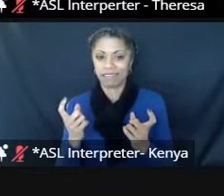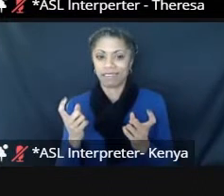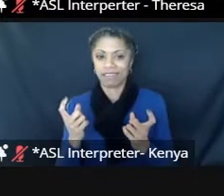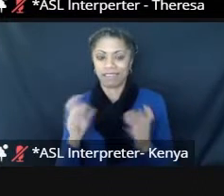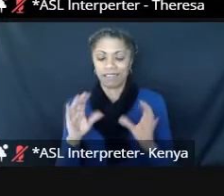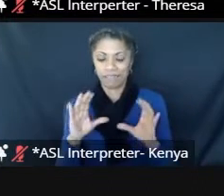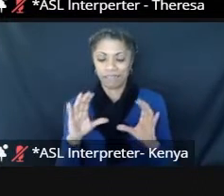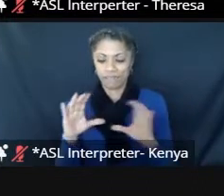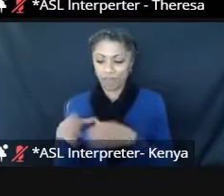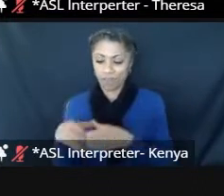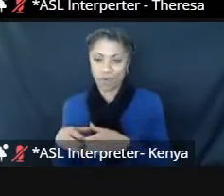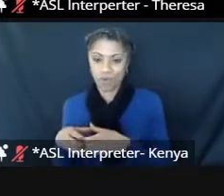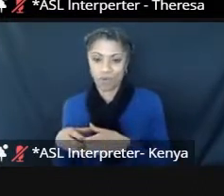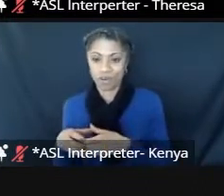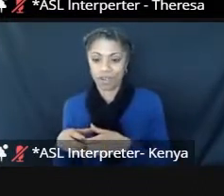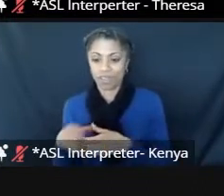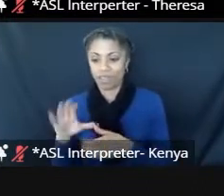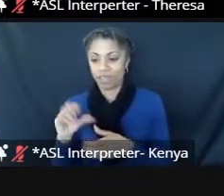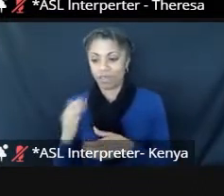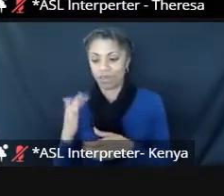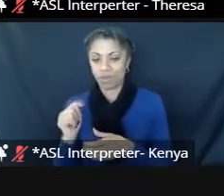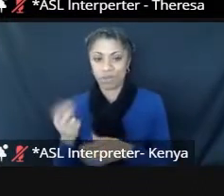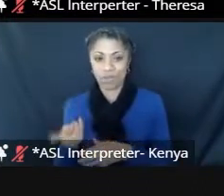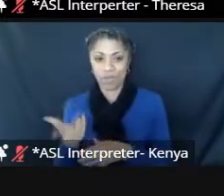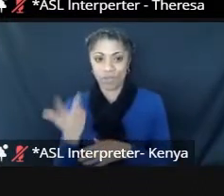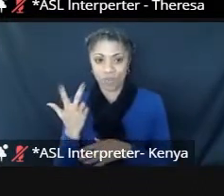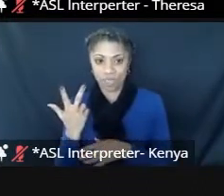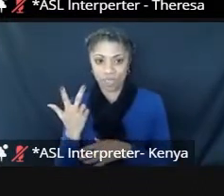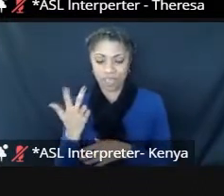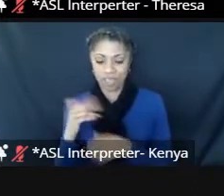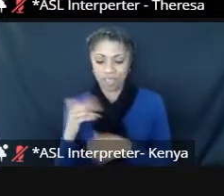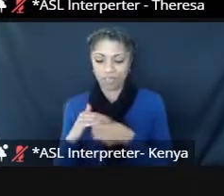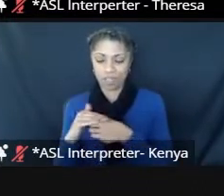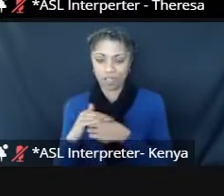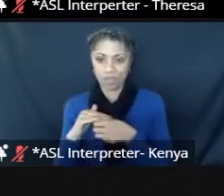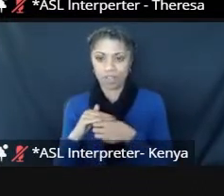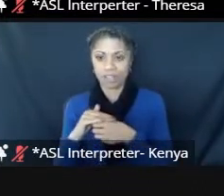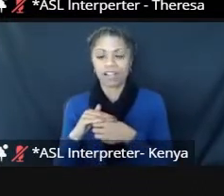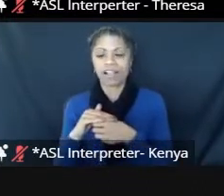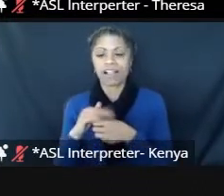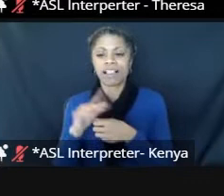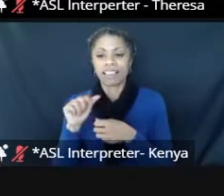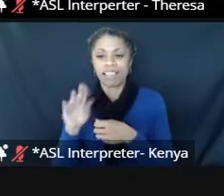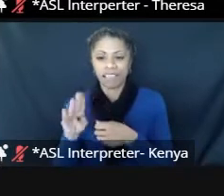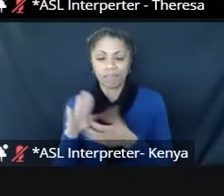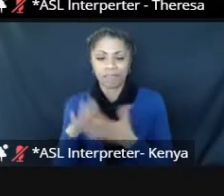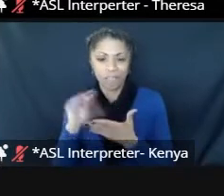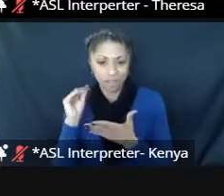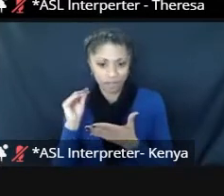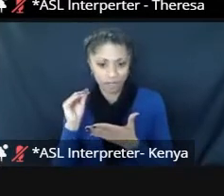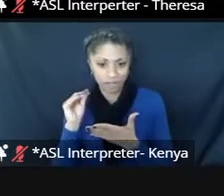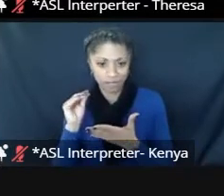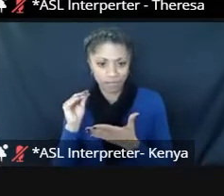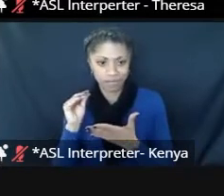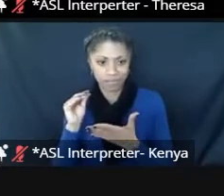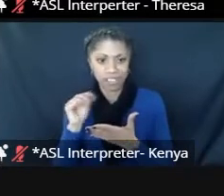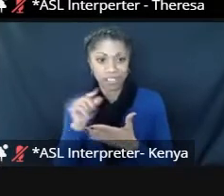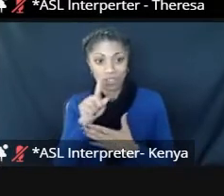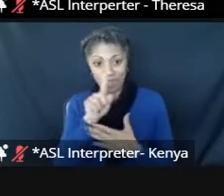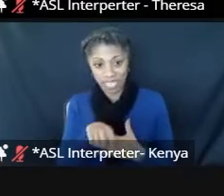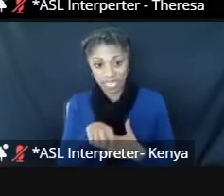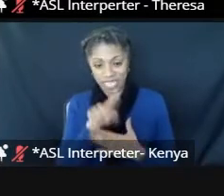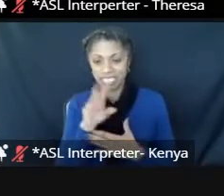cohort 3 of the local laboratories of learning. So exciting to be welcoming these 6